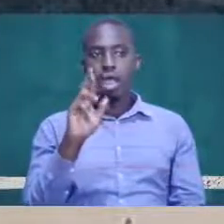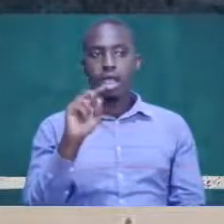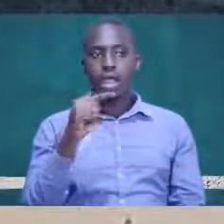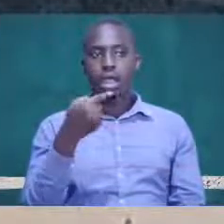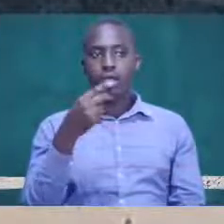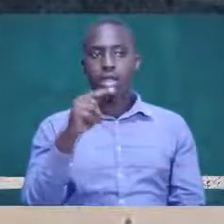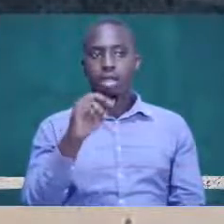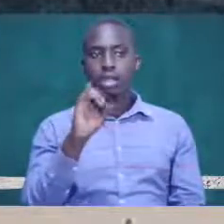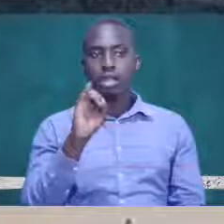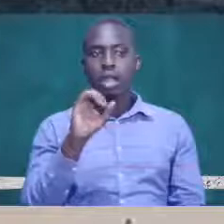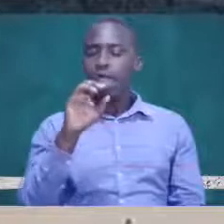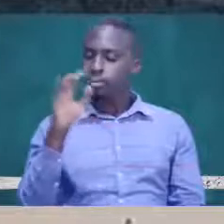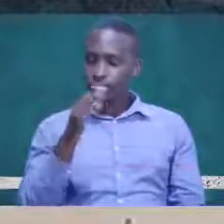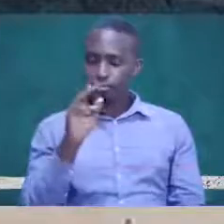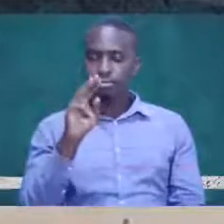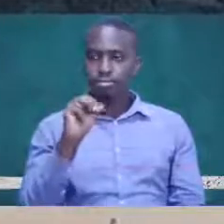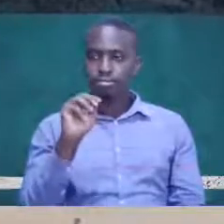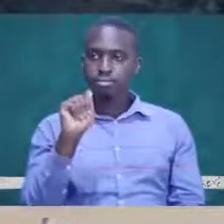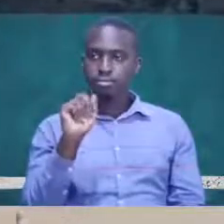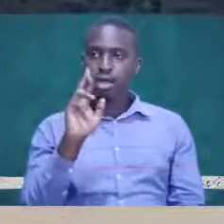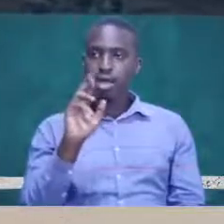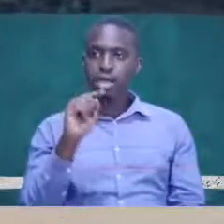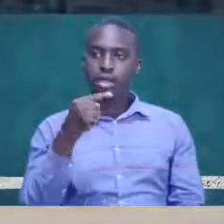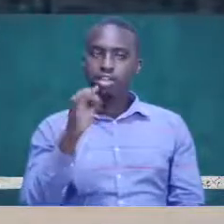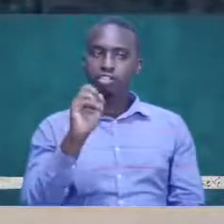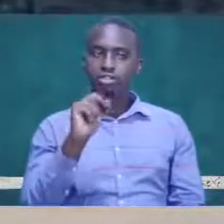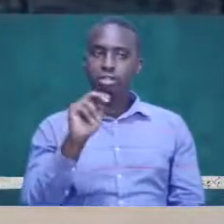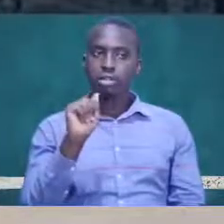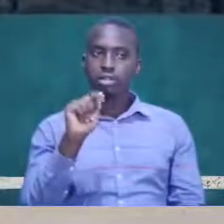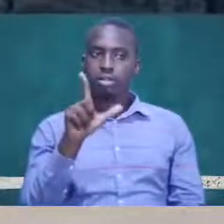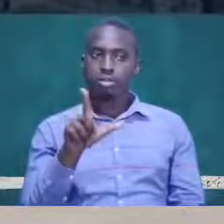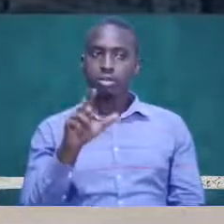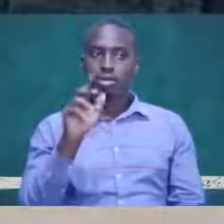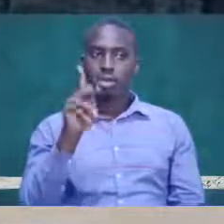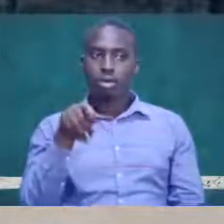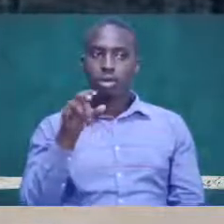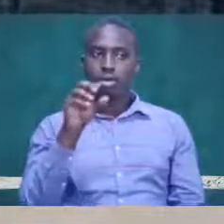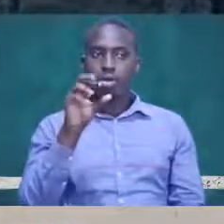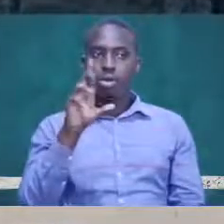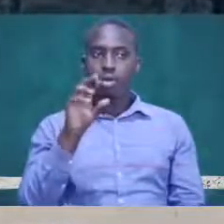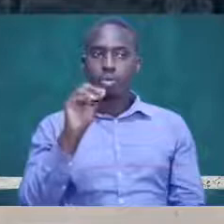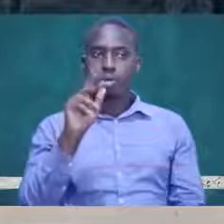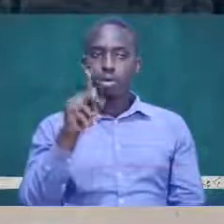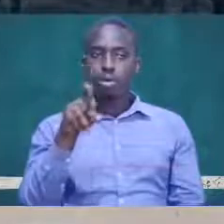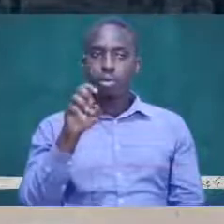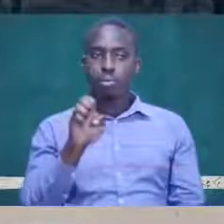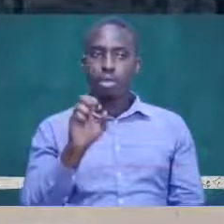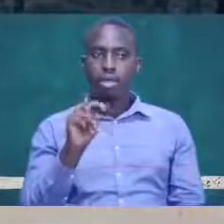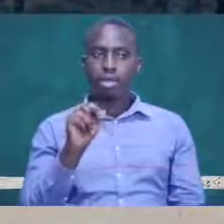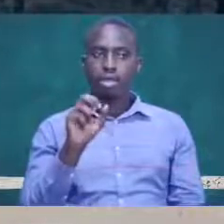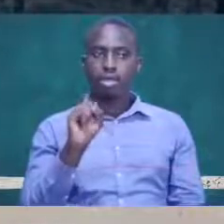Stands for marginal propensity to save. Marginal propensity to